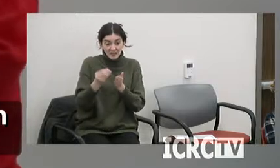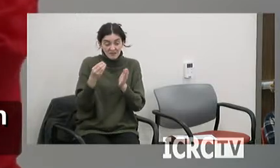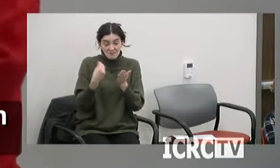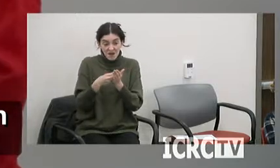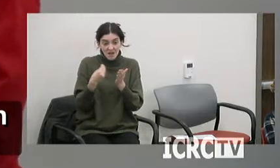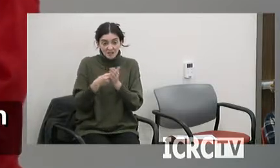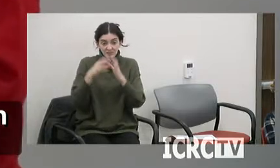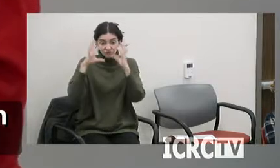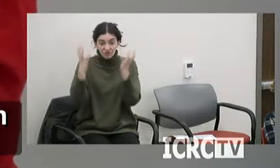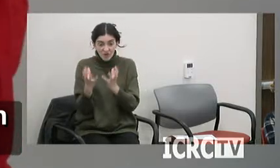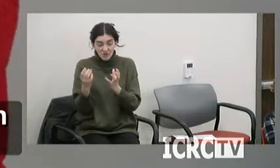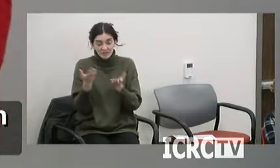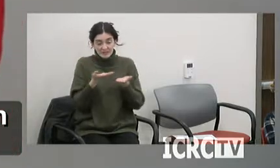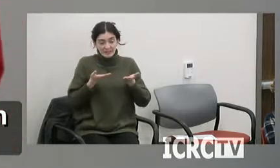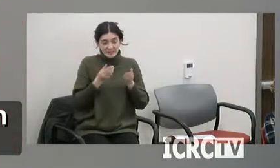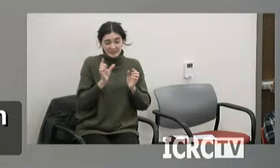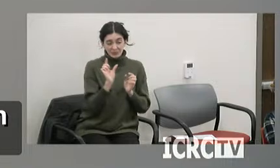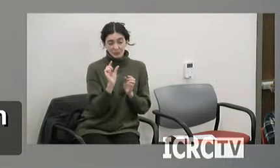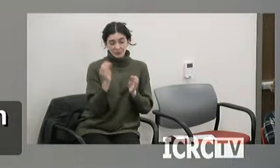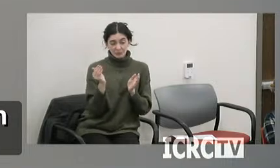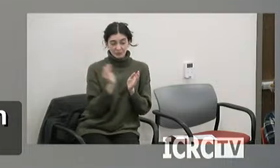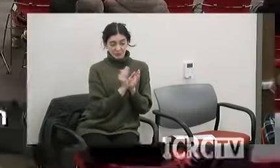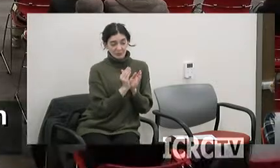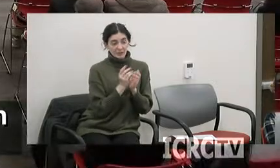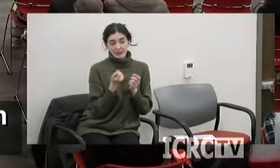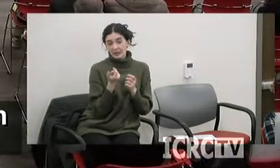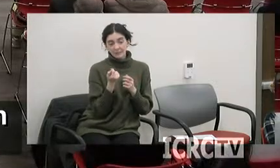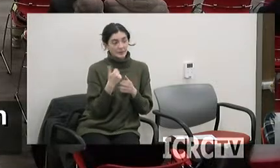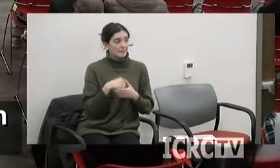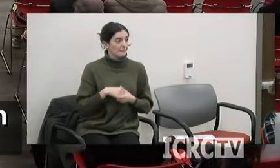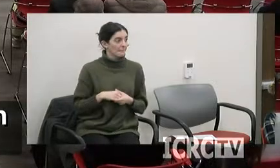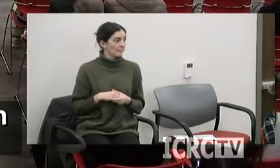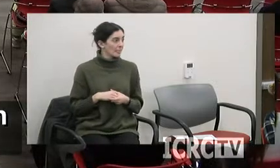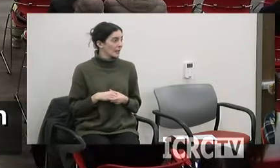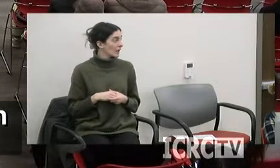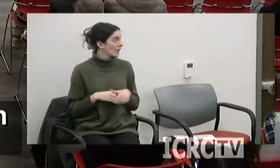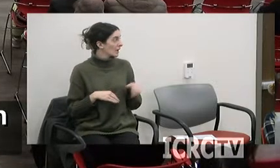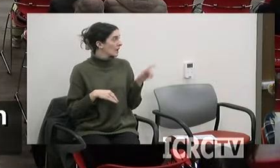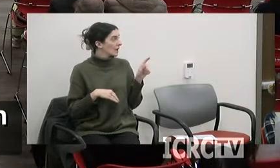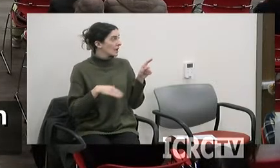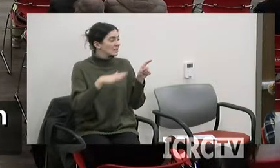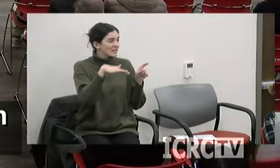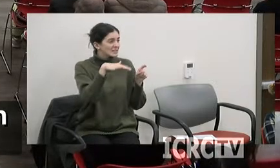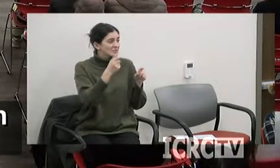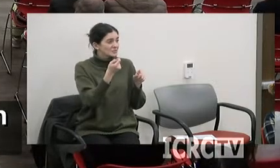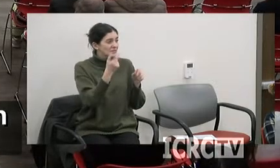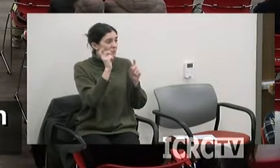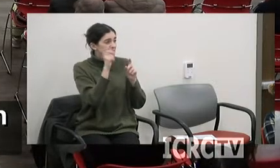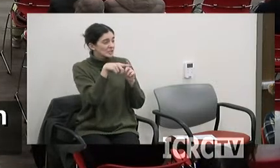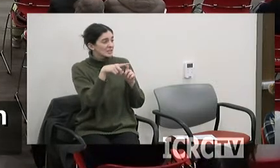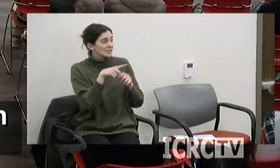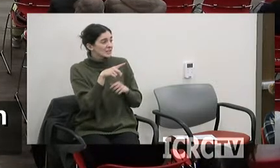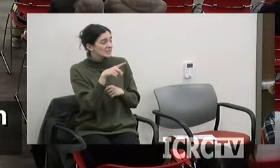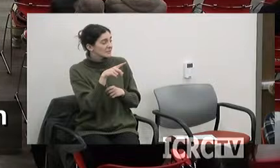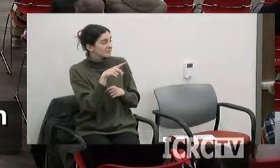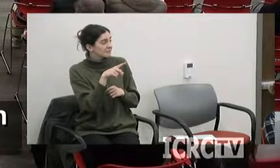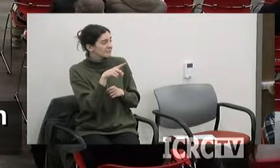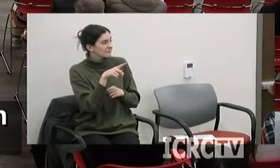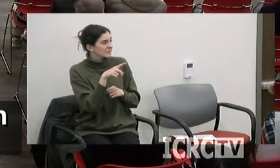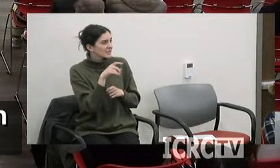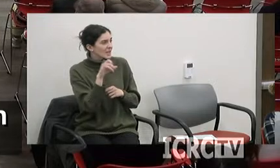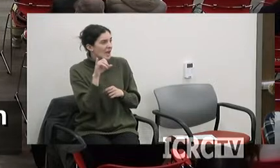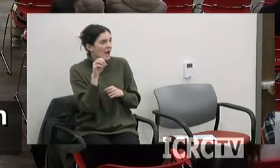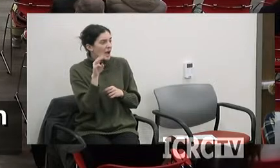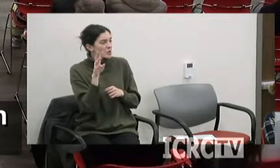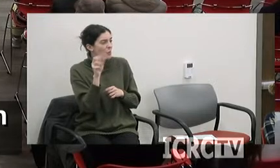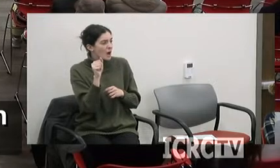I'll stop there. But Paul, before you sit down, a quick question. Isn't the Iowa